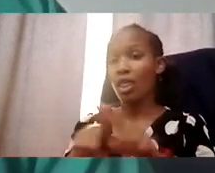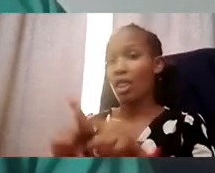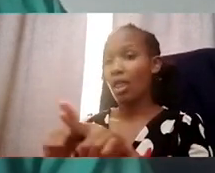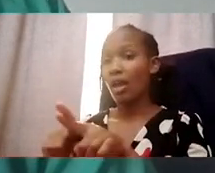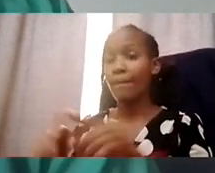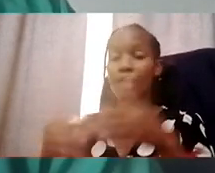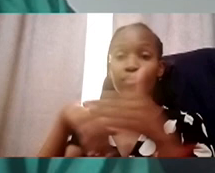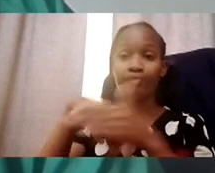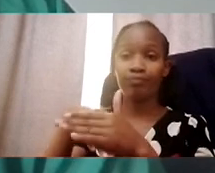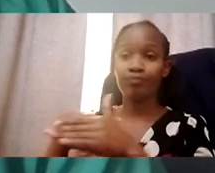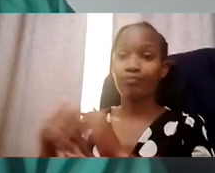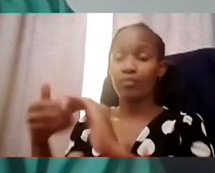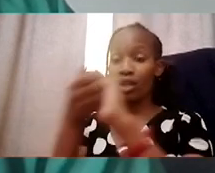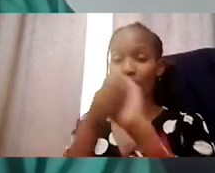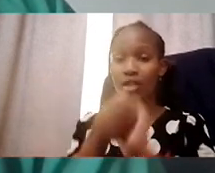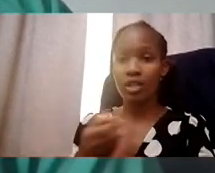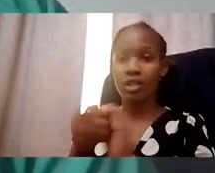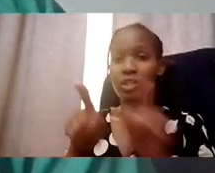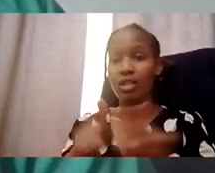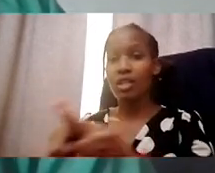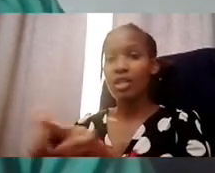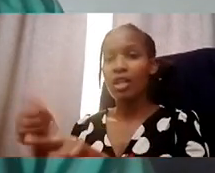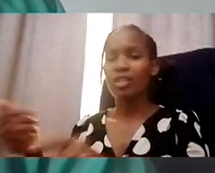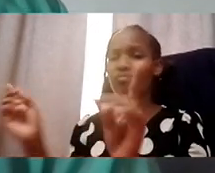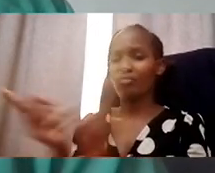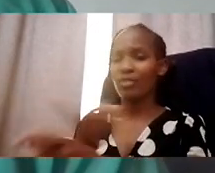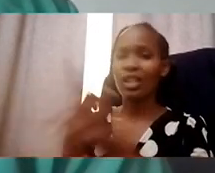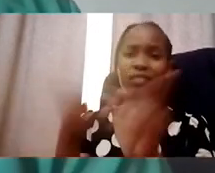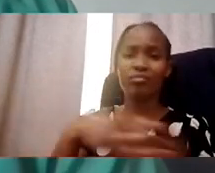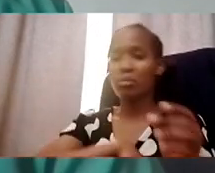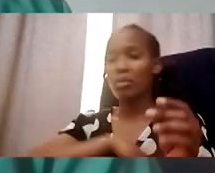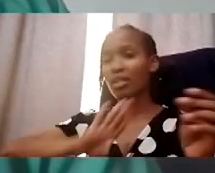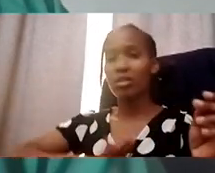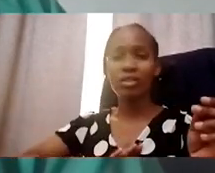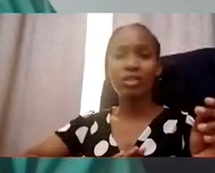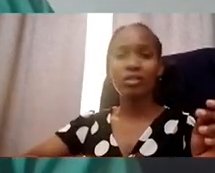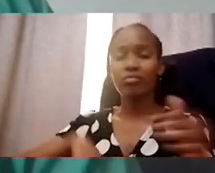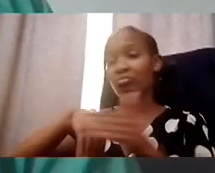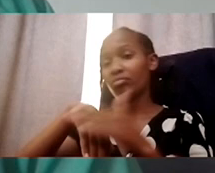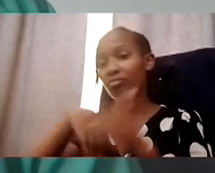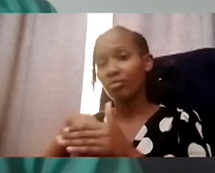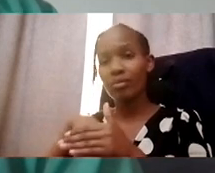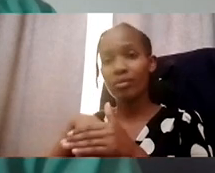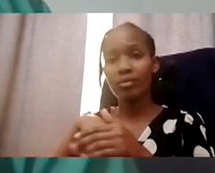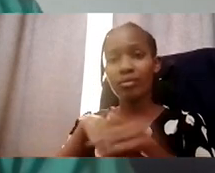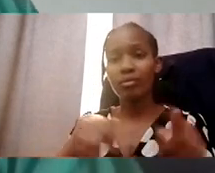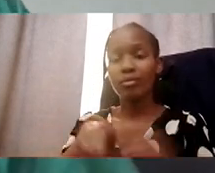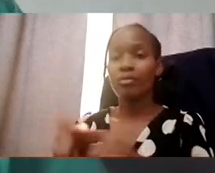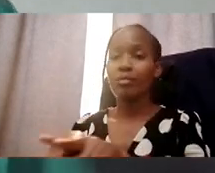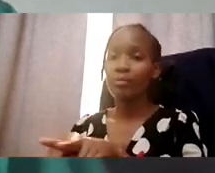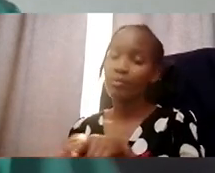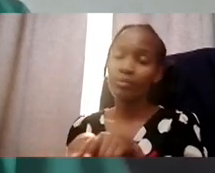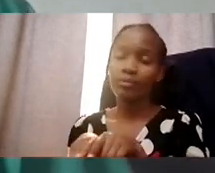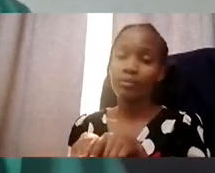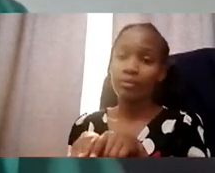Associations, AC Milan, Barcelona, Council of Southern African Football Associations, NOC in Kenya here, and so